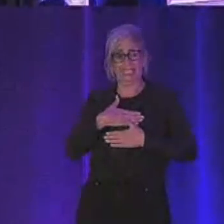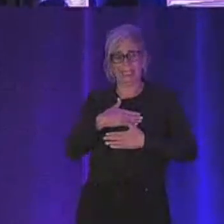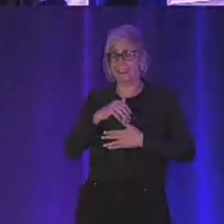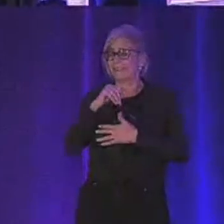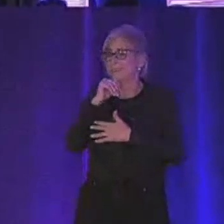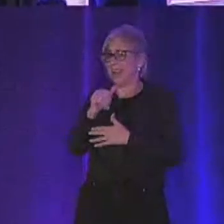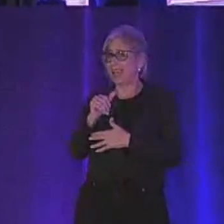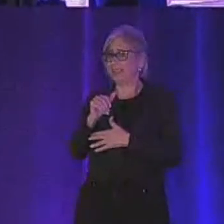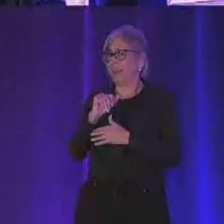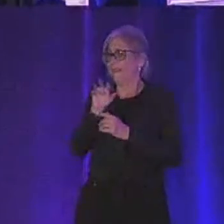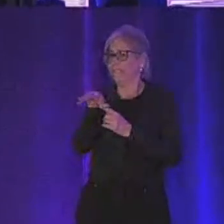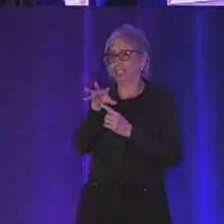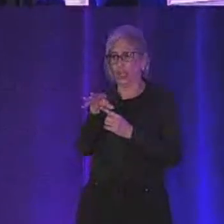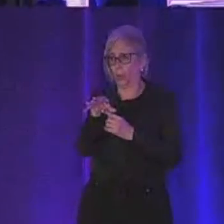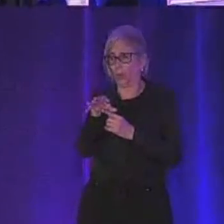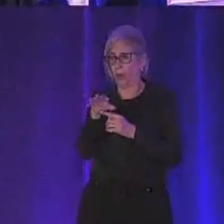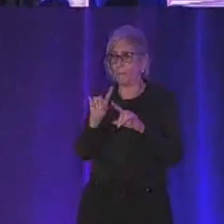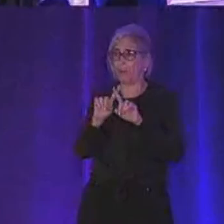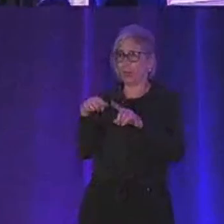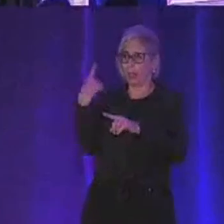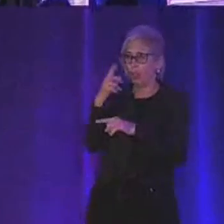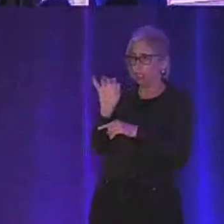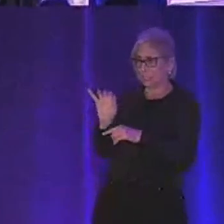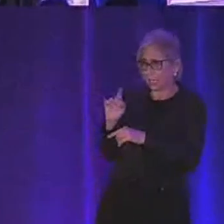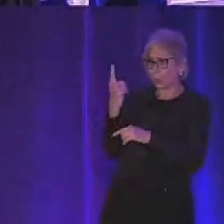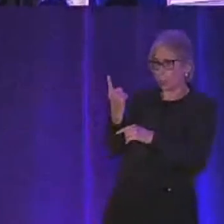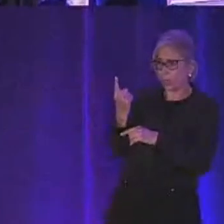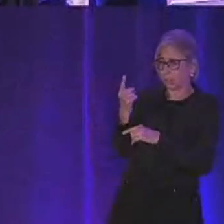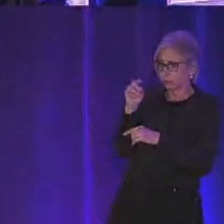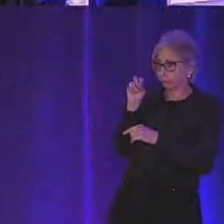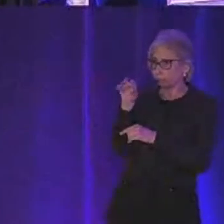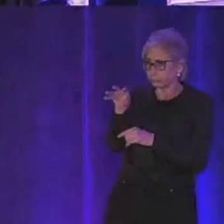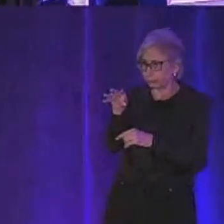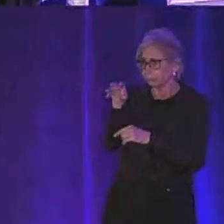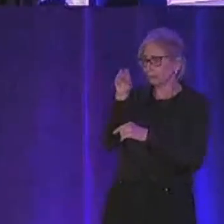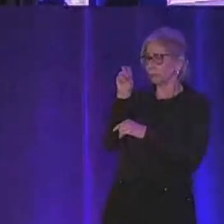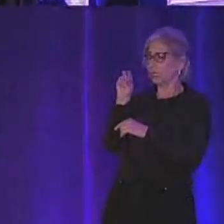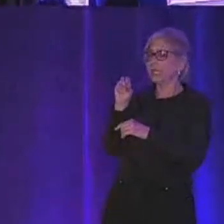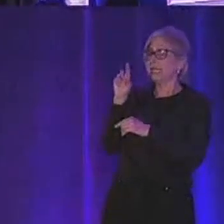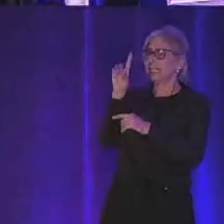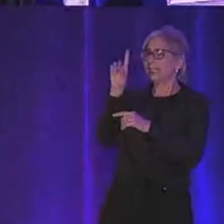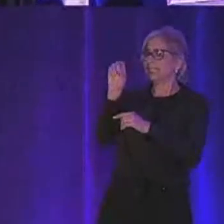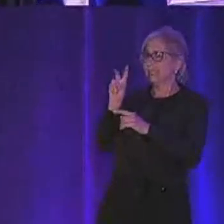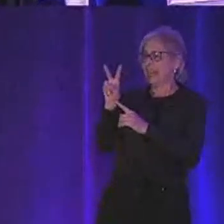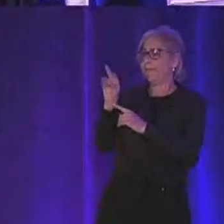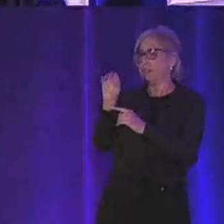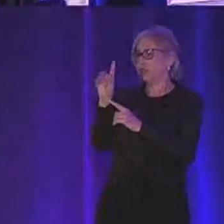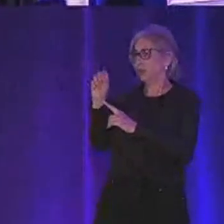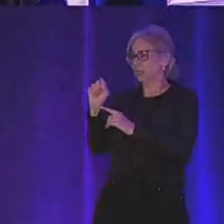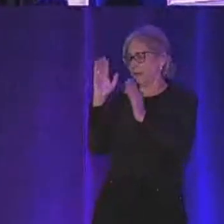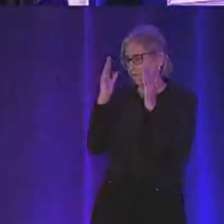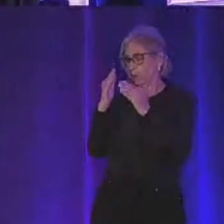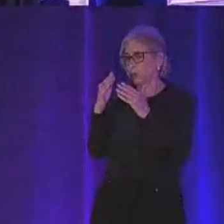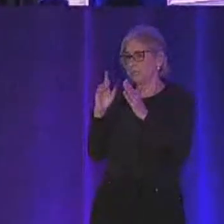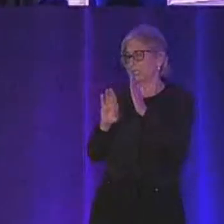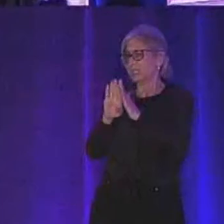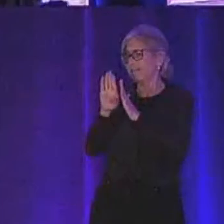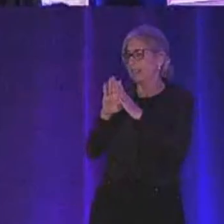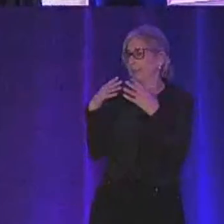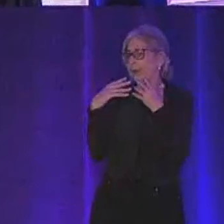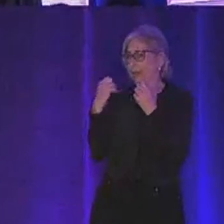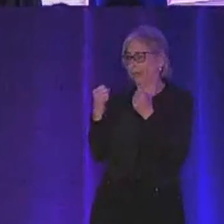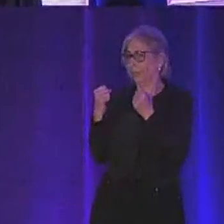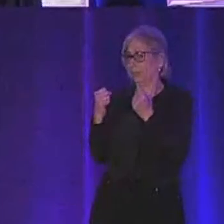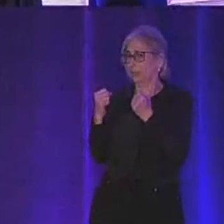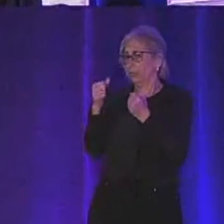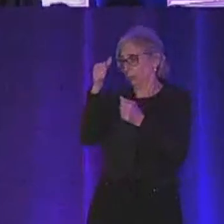a video, while it looks like one. I can literally like pan back and forth. If I go to DevTools, and again, the focus here is developer health. I want you to stick that in your